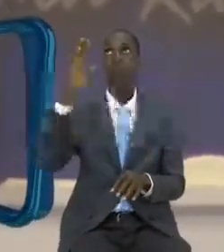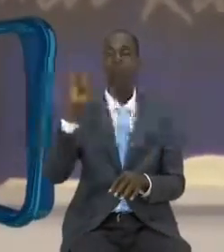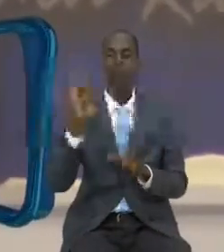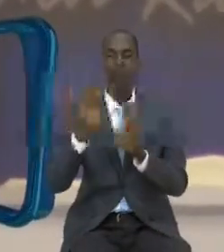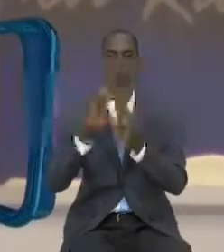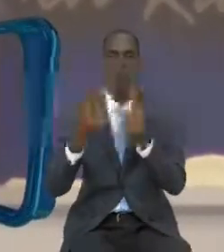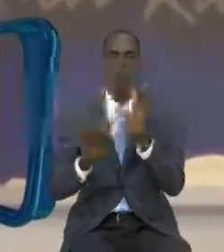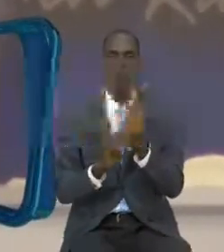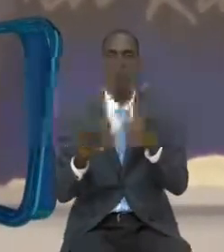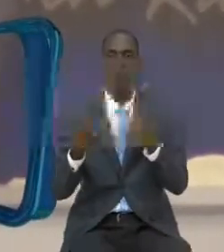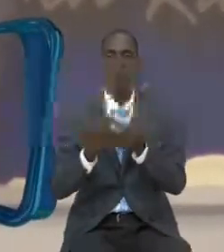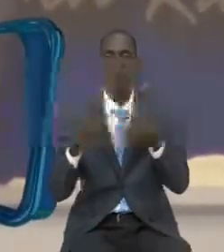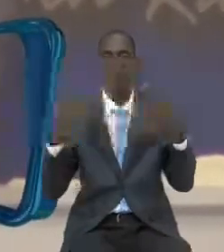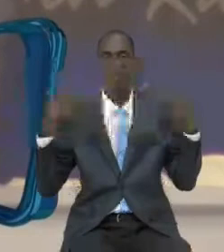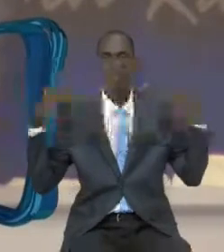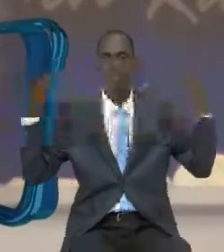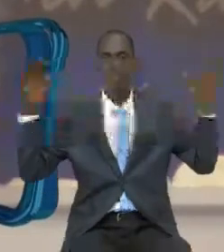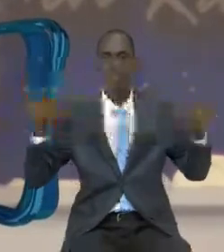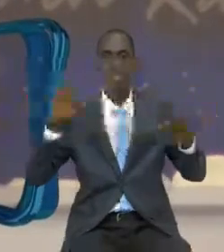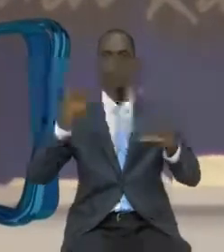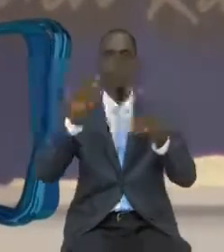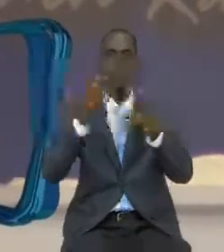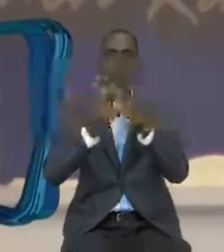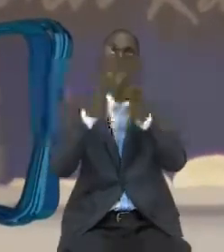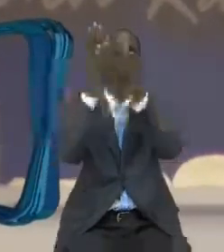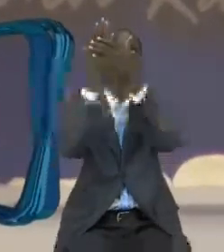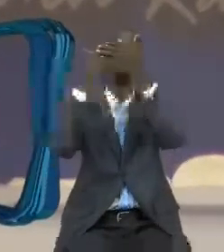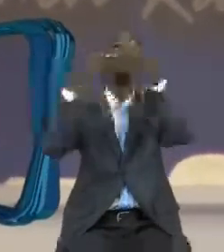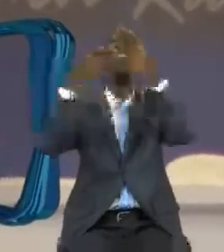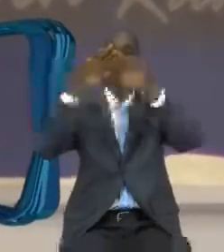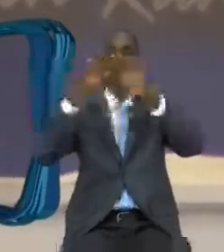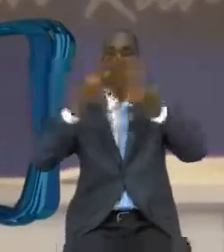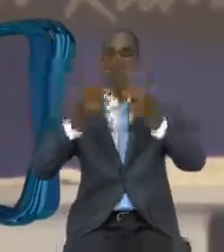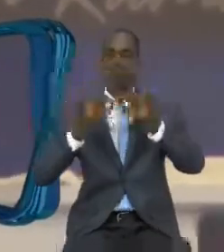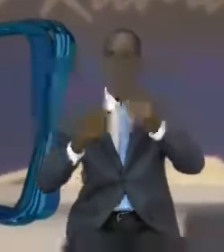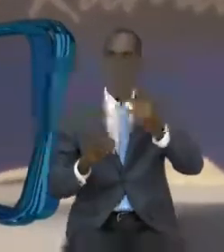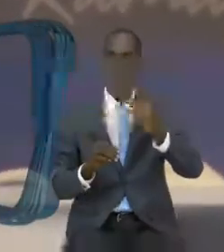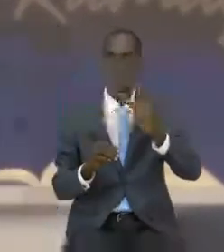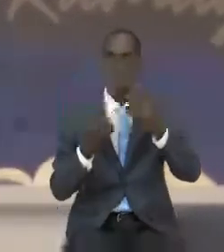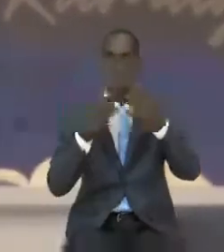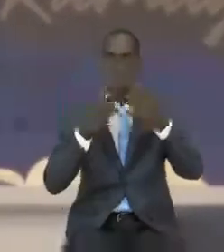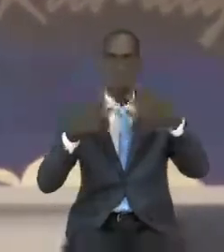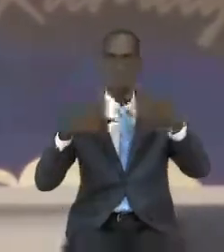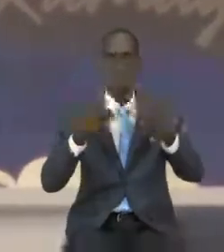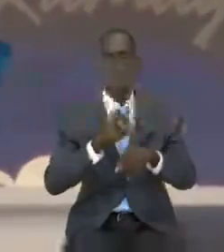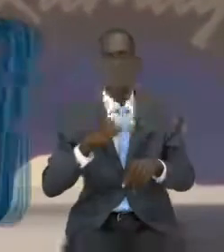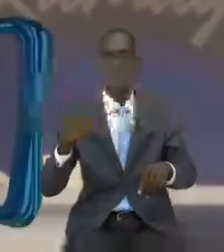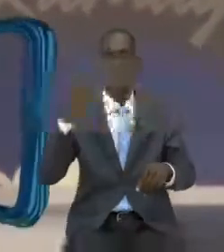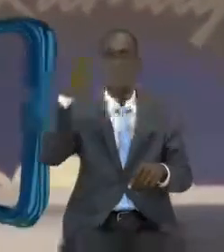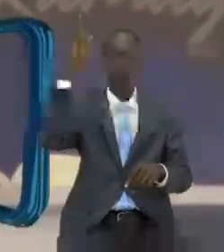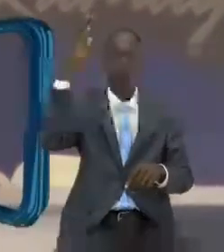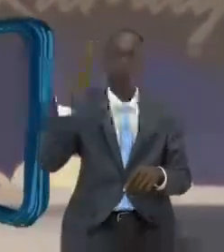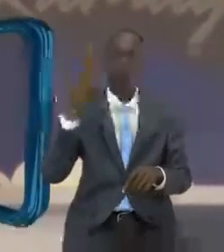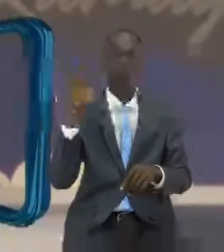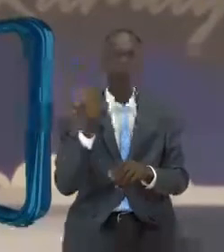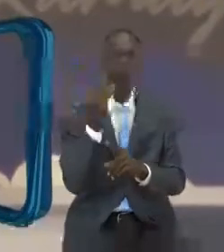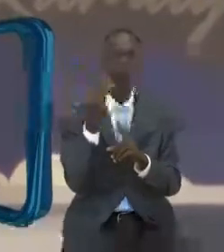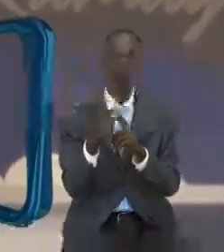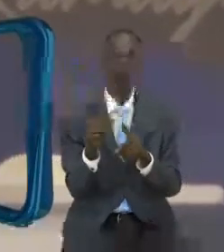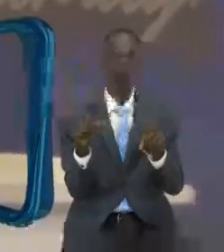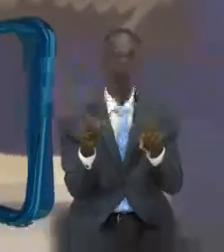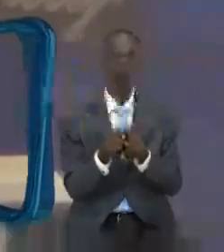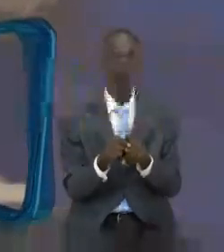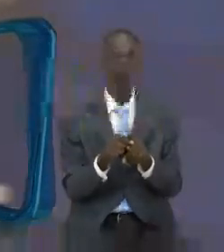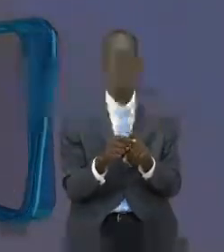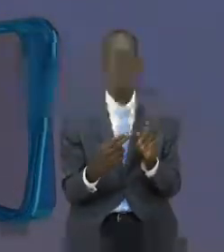like angels in heaven. Number two, declaring God's word